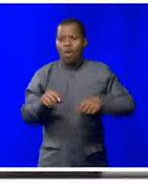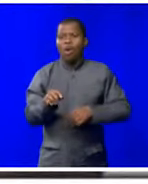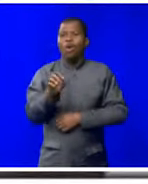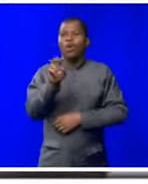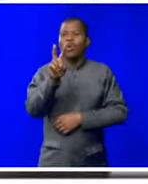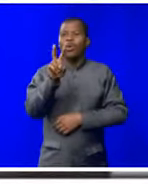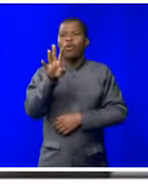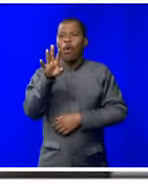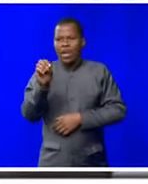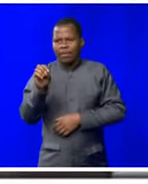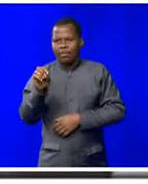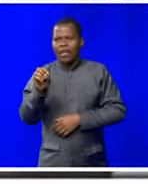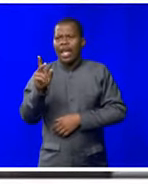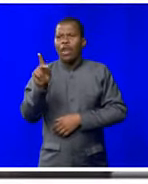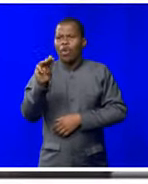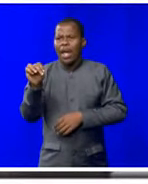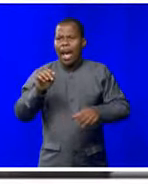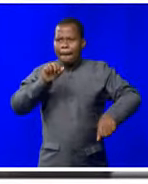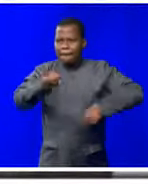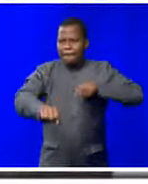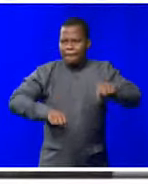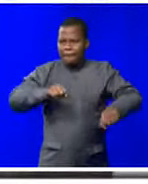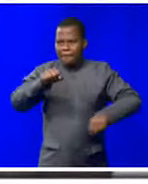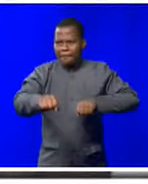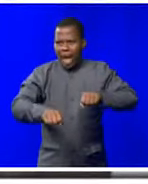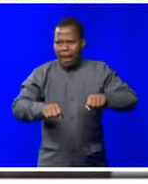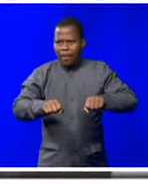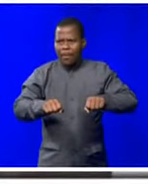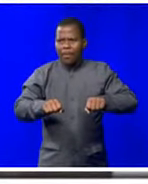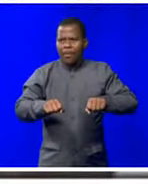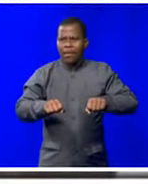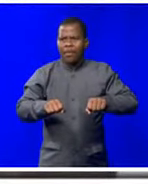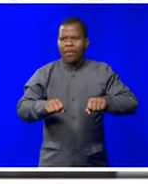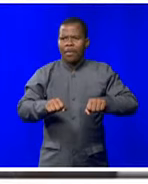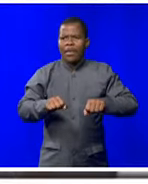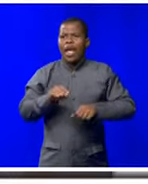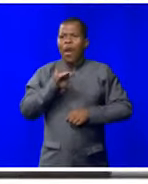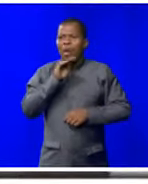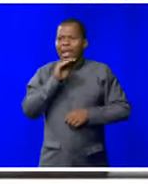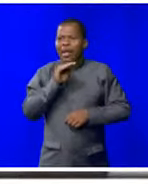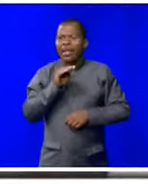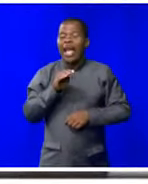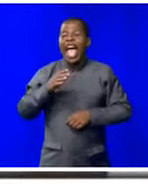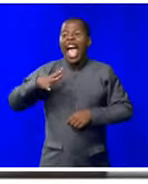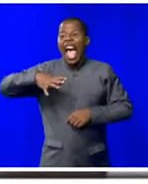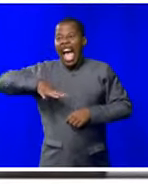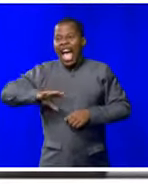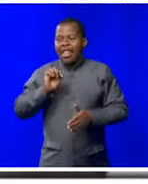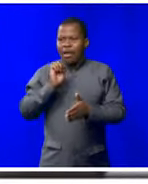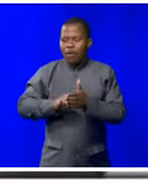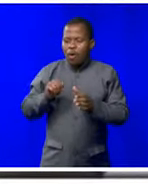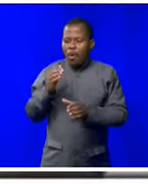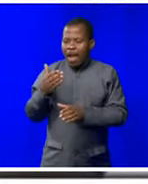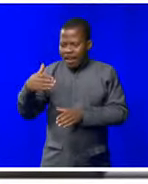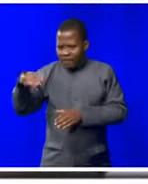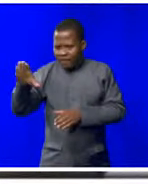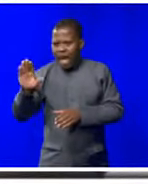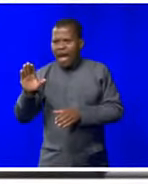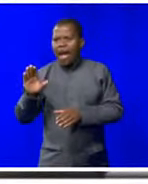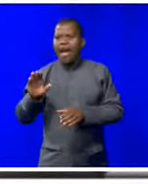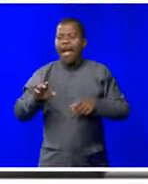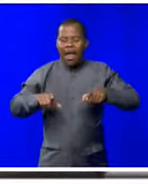240-kilometer bicycle ride across the country, which sees cyclists from inside and outside the borders of the Kingdom of Eswatini take on the